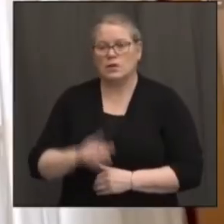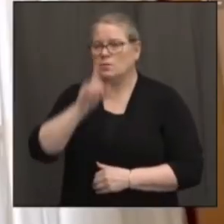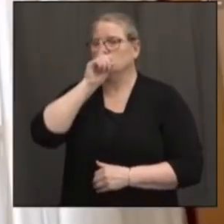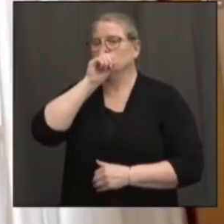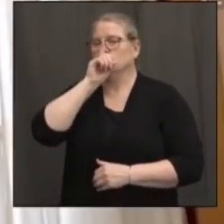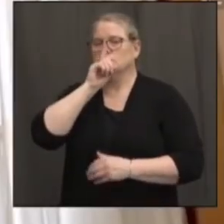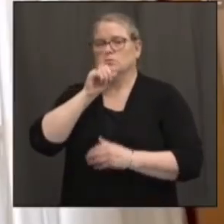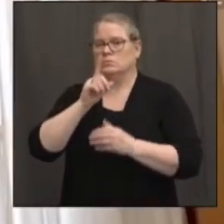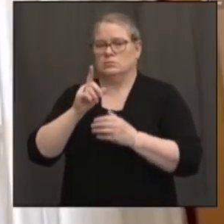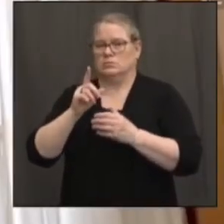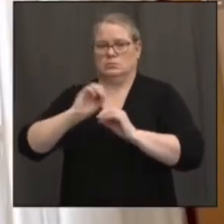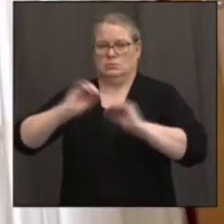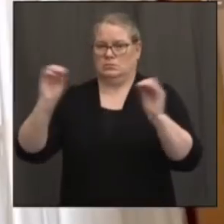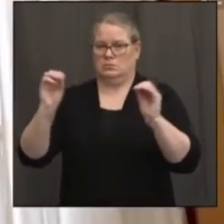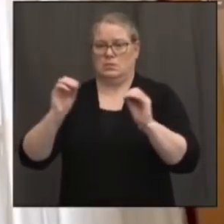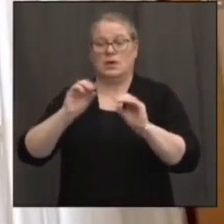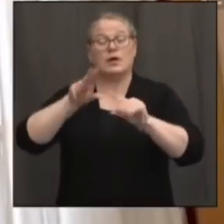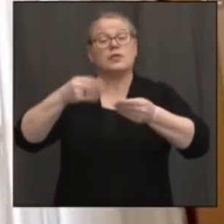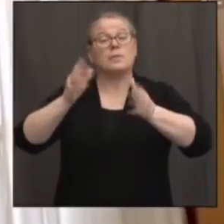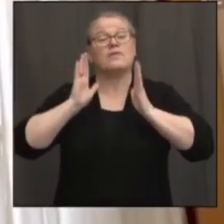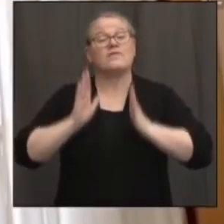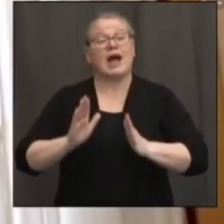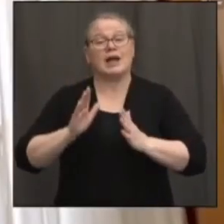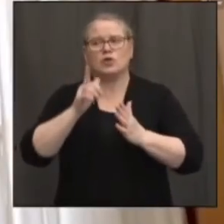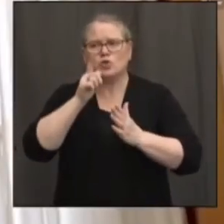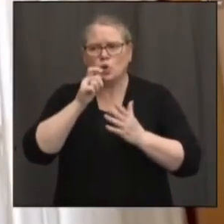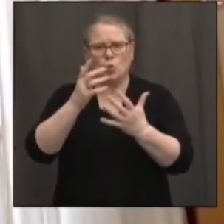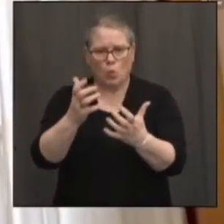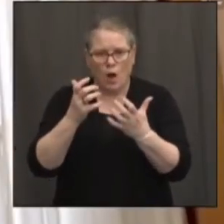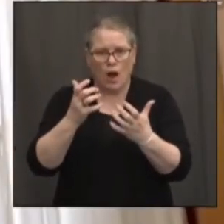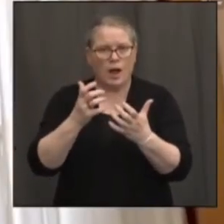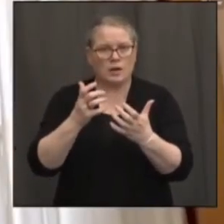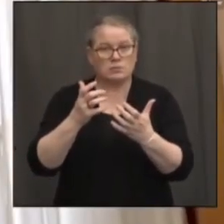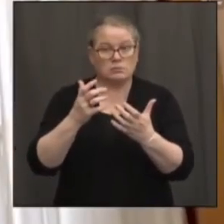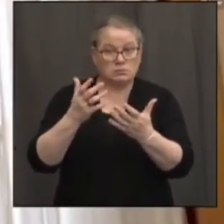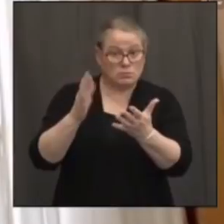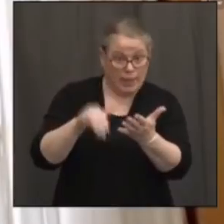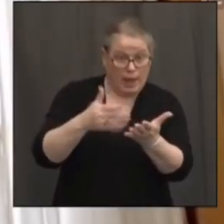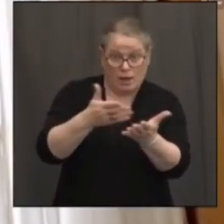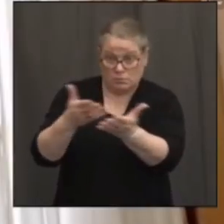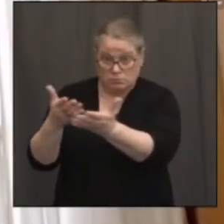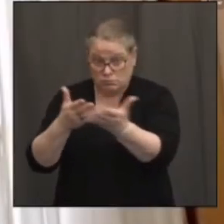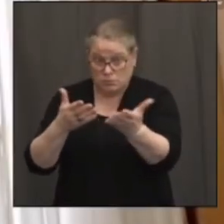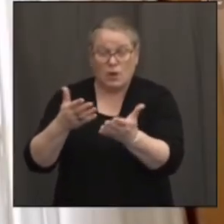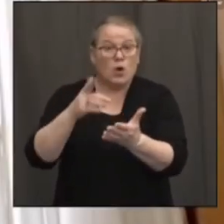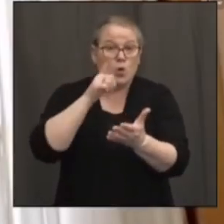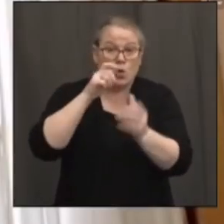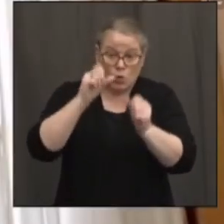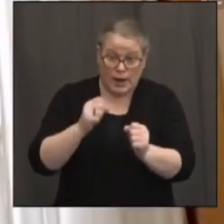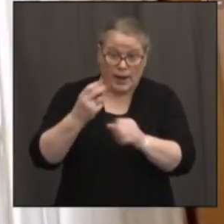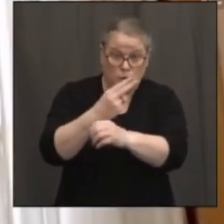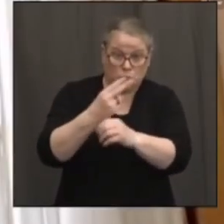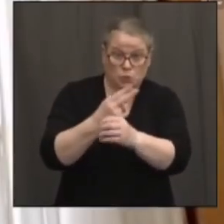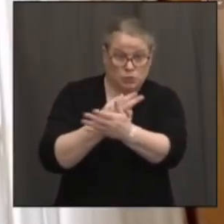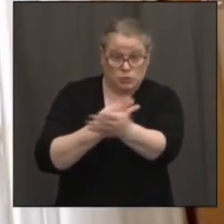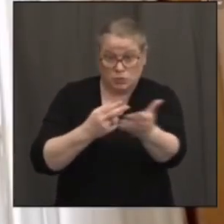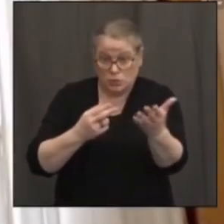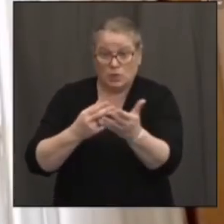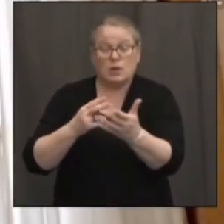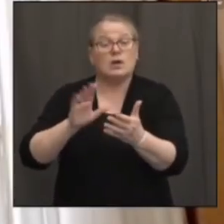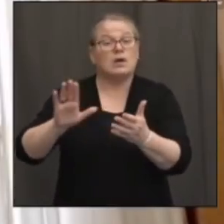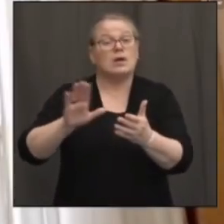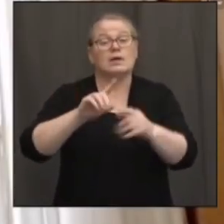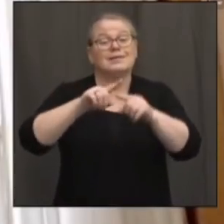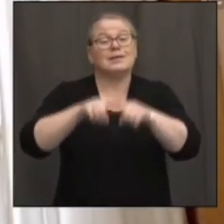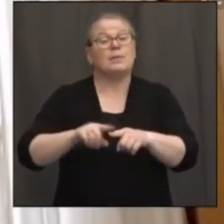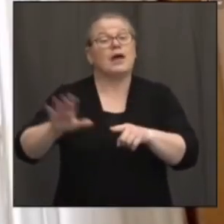like J&J, who has the capacity to administer it quickly this week, and we fulfilled orders according to the demand. As I mentioned, there